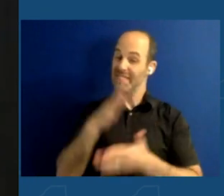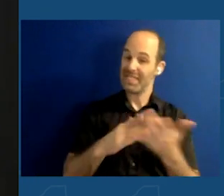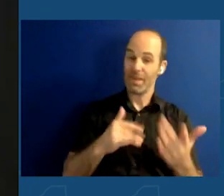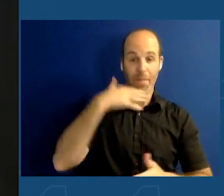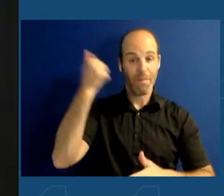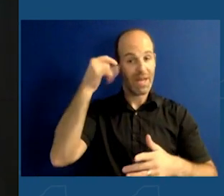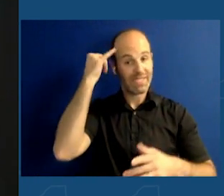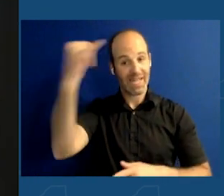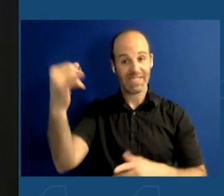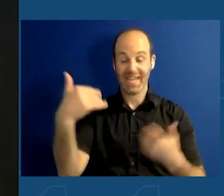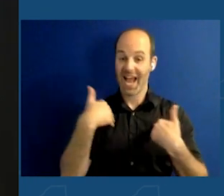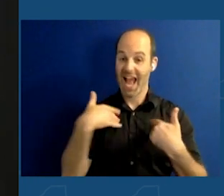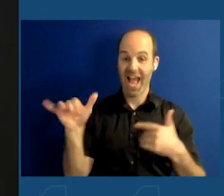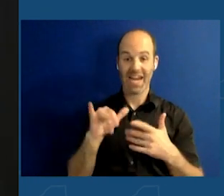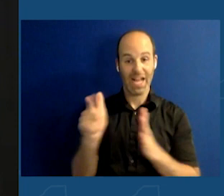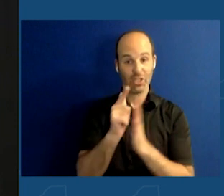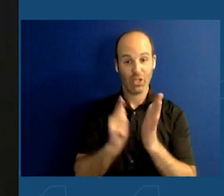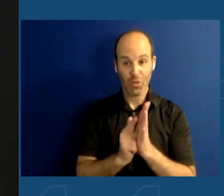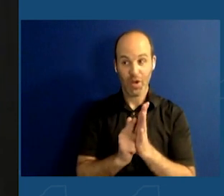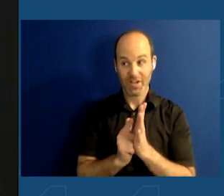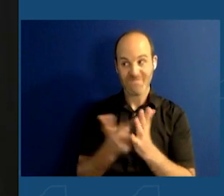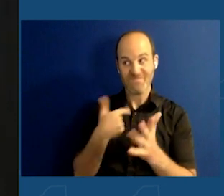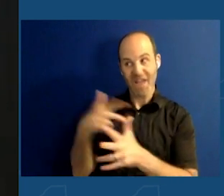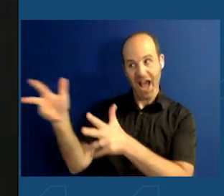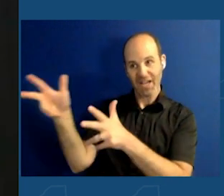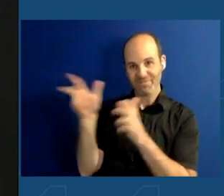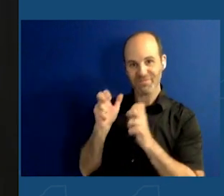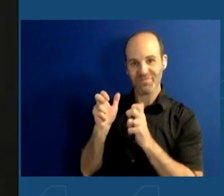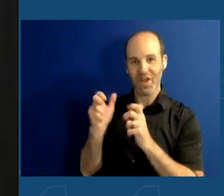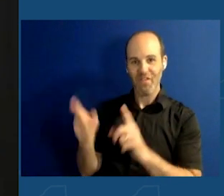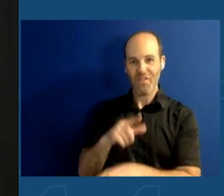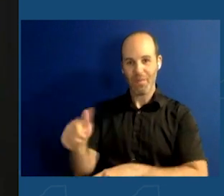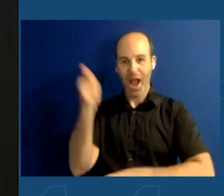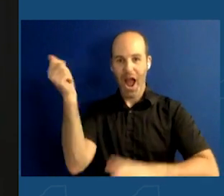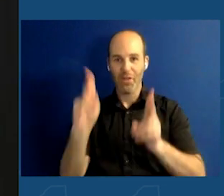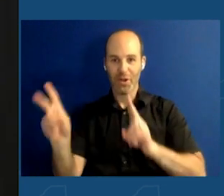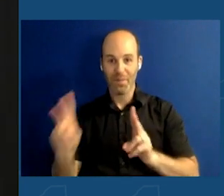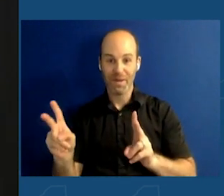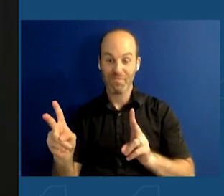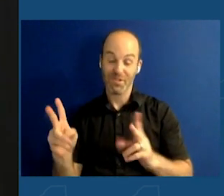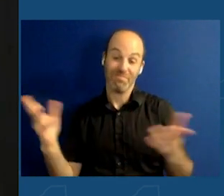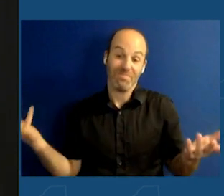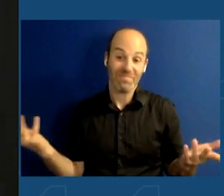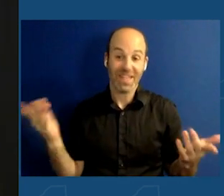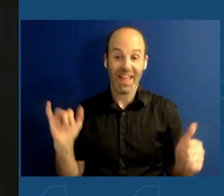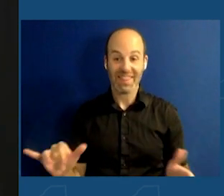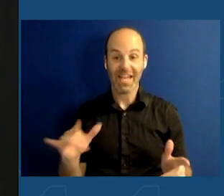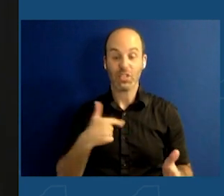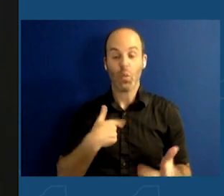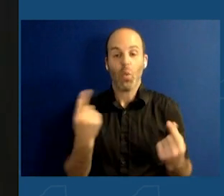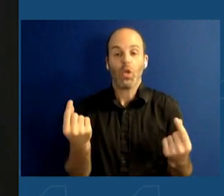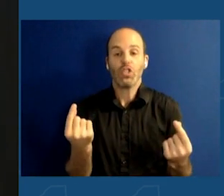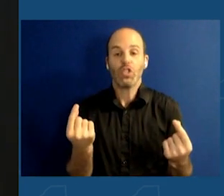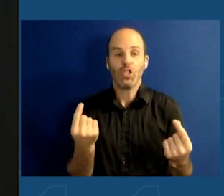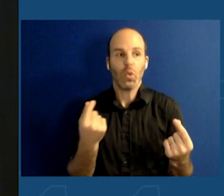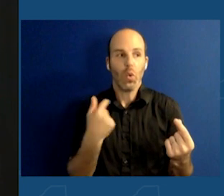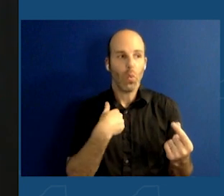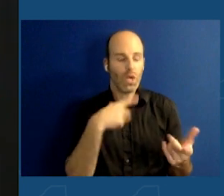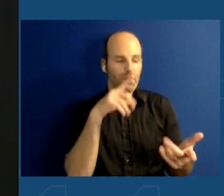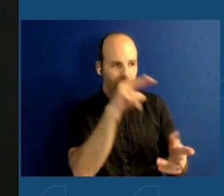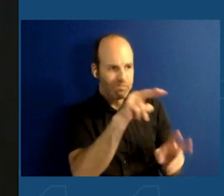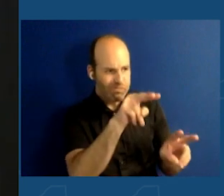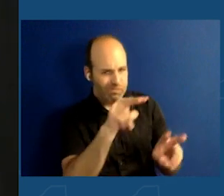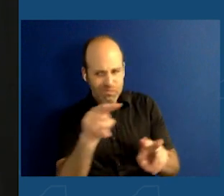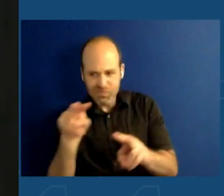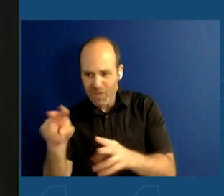an attorney I stole from other people. That's what we do in law enforcement when we're at our best. We take what works somewhere else and adapt it to where we are.